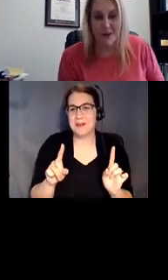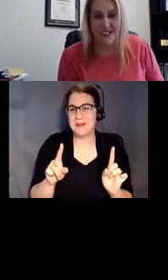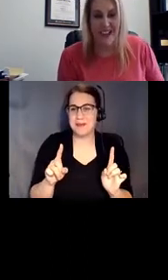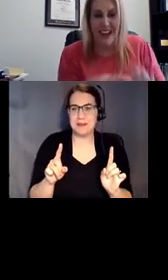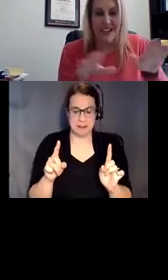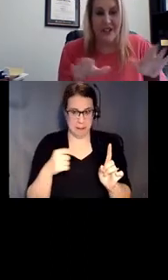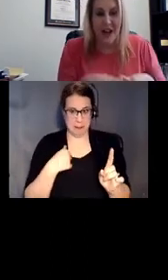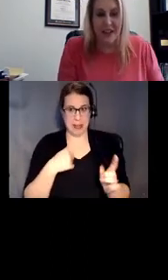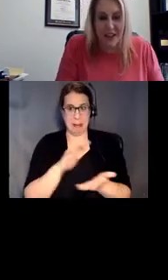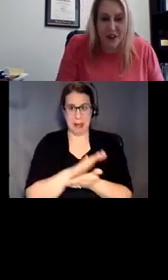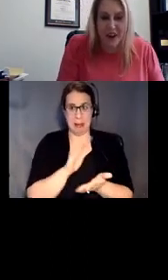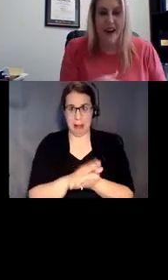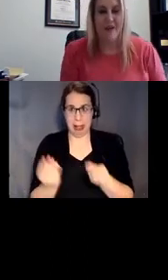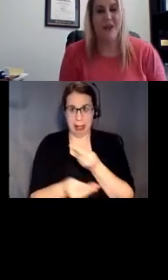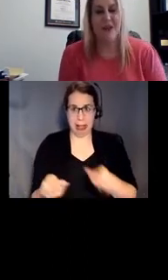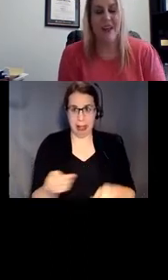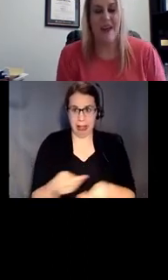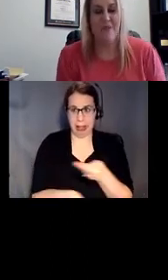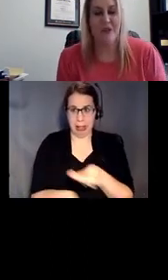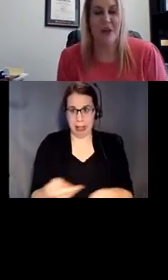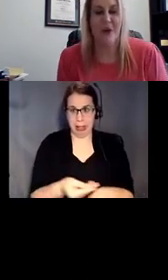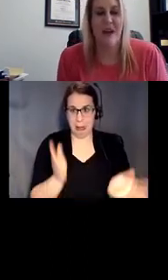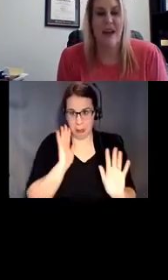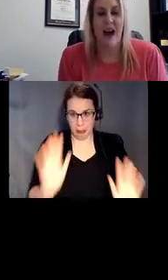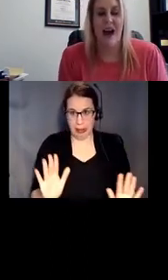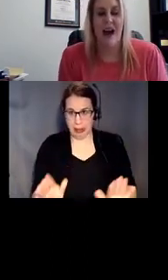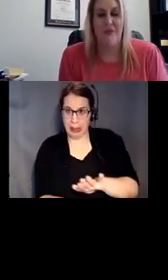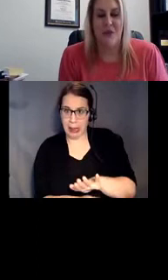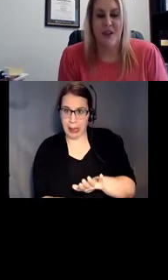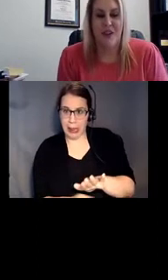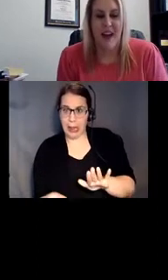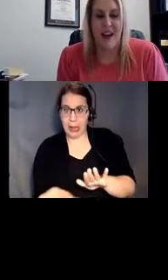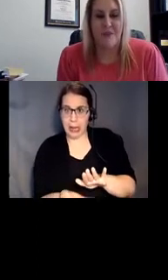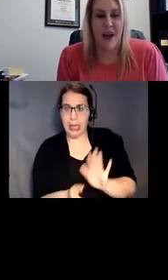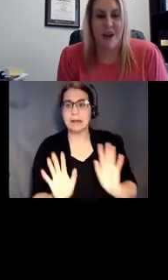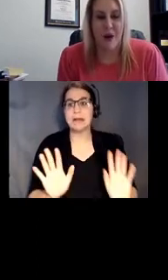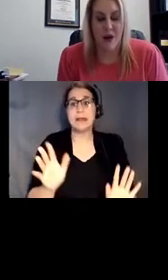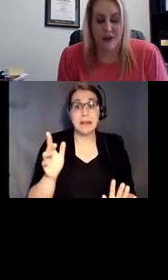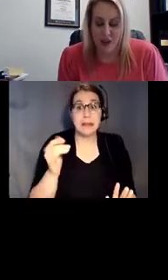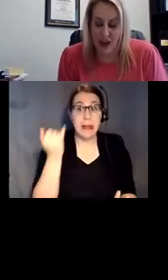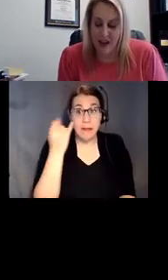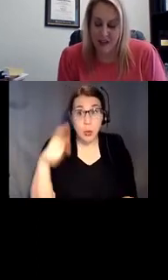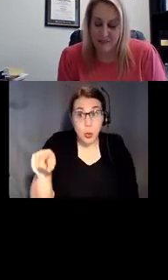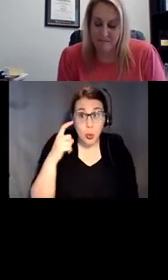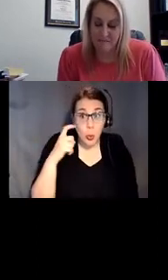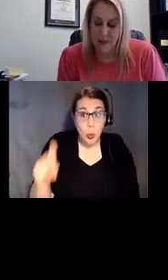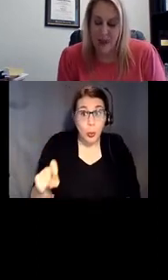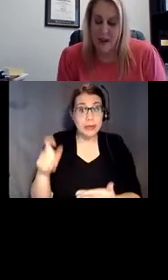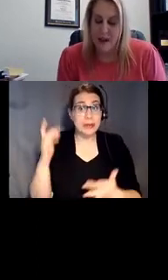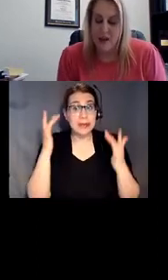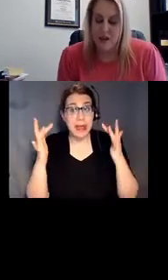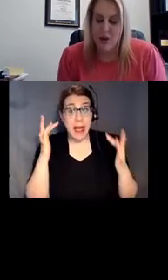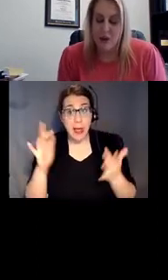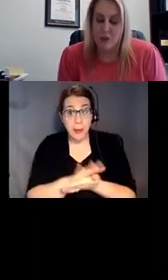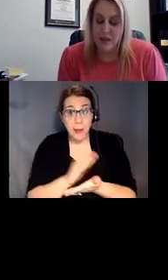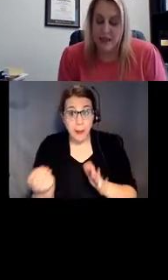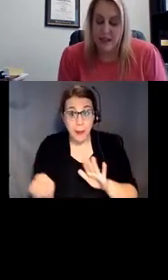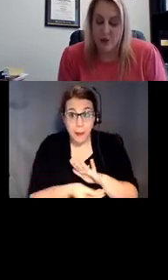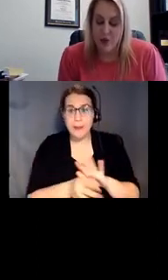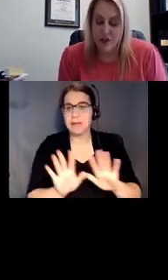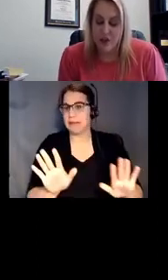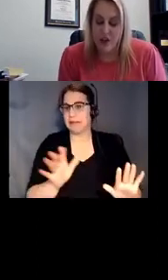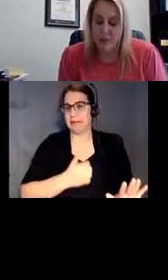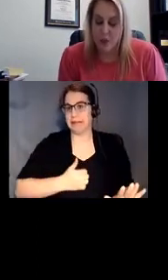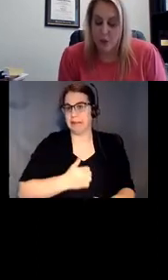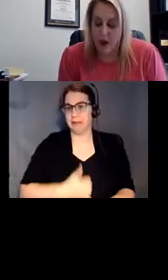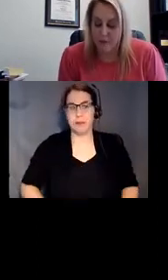some papers down here below the camera. So if you hear that, I apologize. So